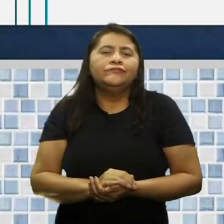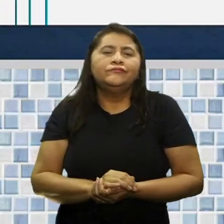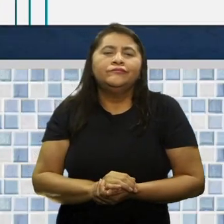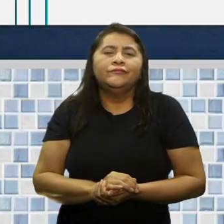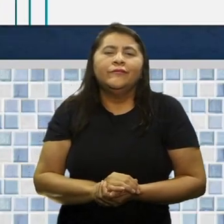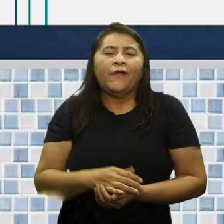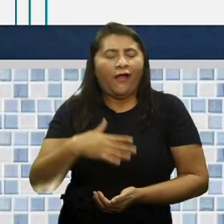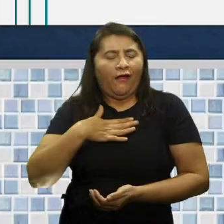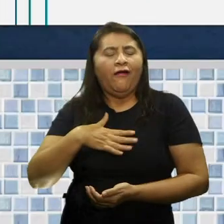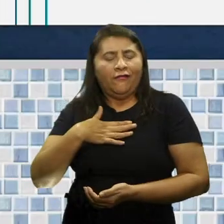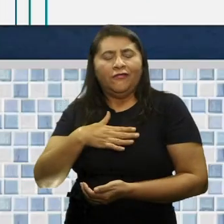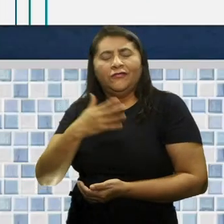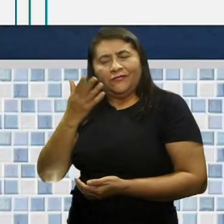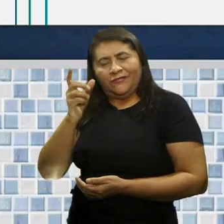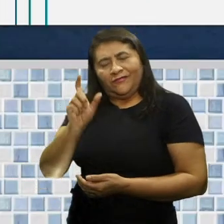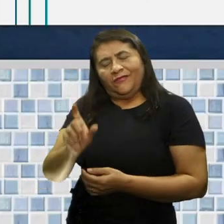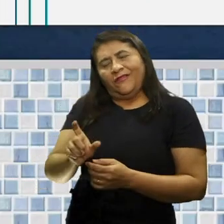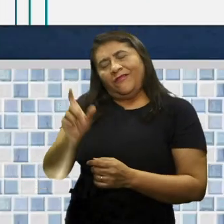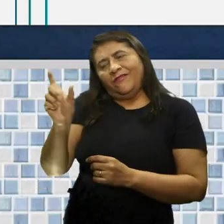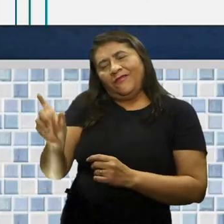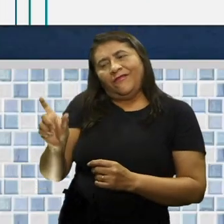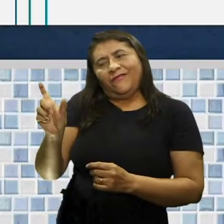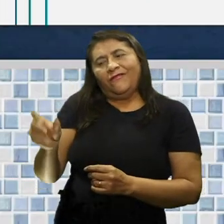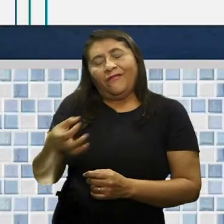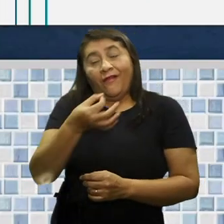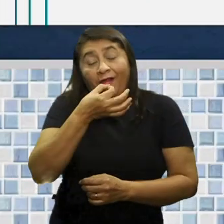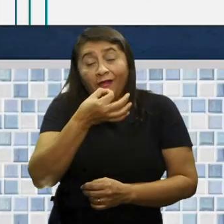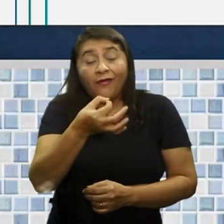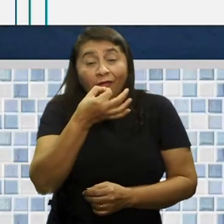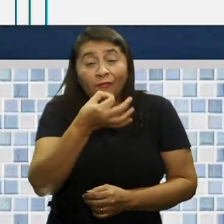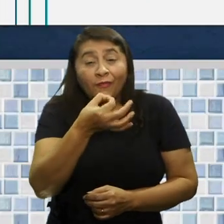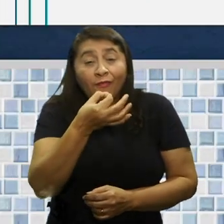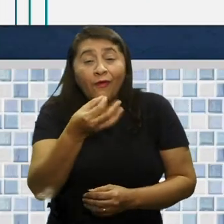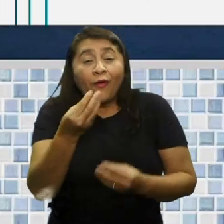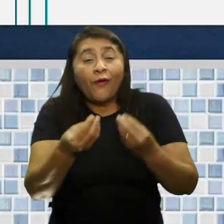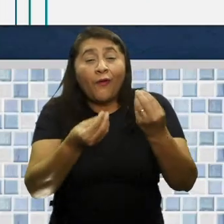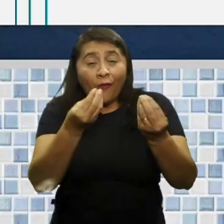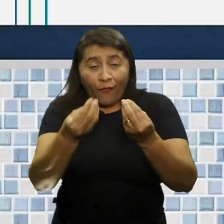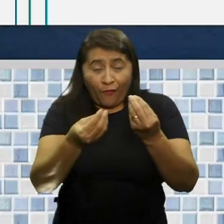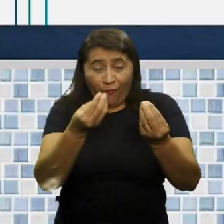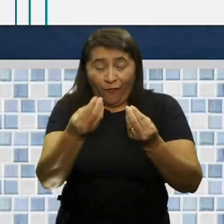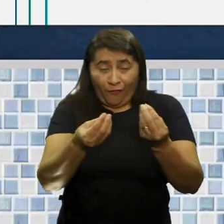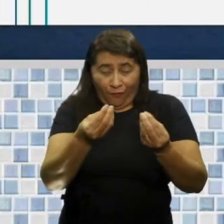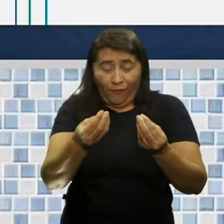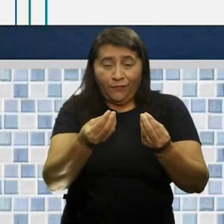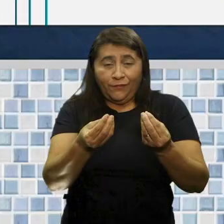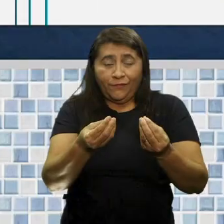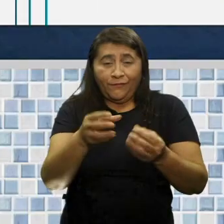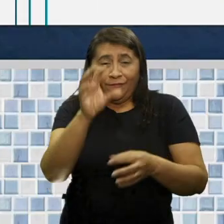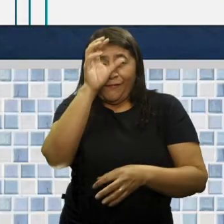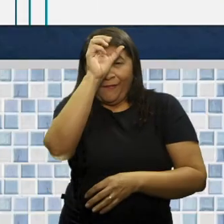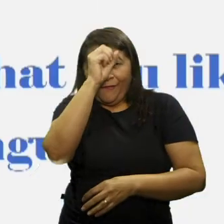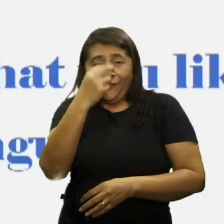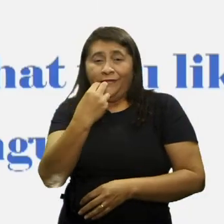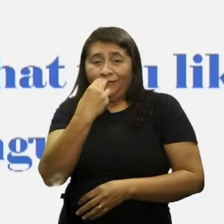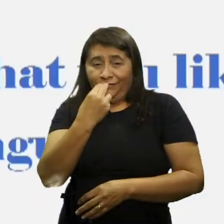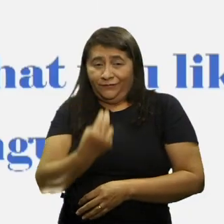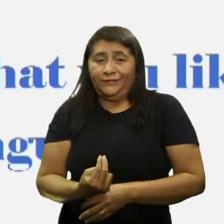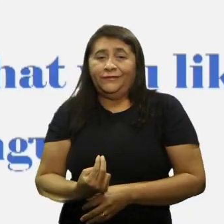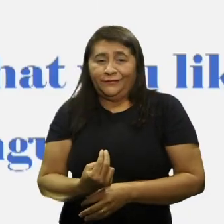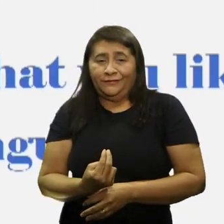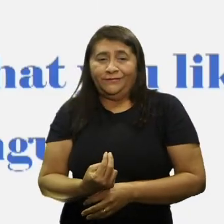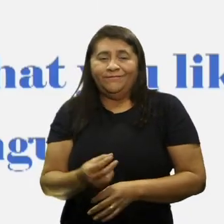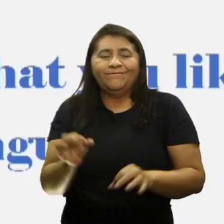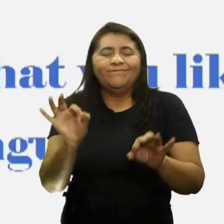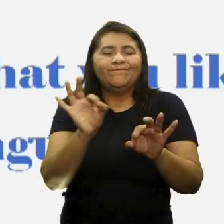isso, isso, isso e isso. Então, você vai dar a sua opinião como deve ser para aprender uma nova língua. E